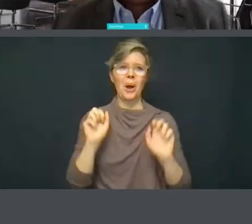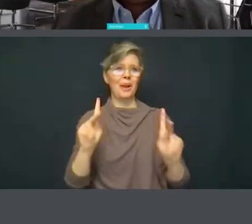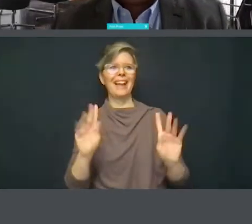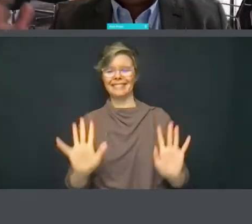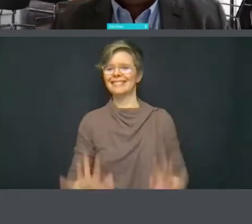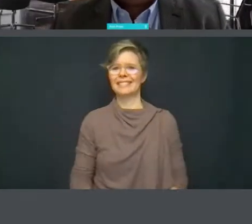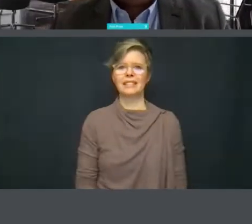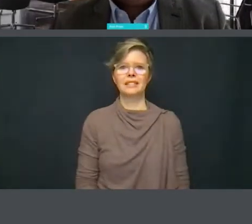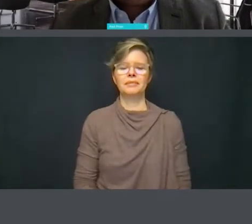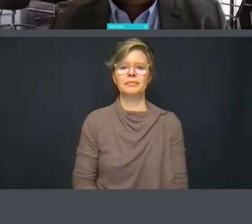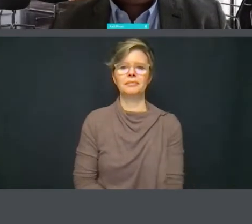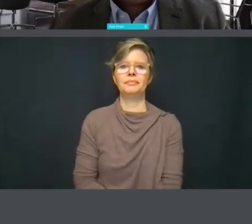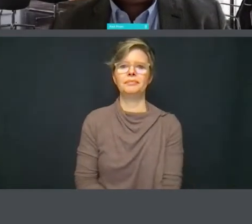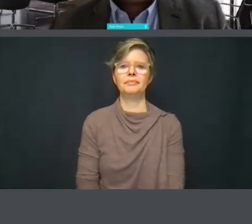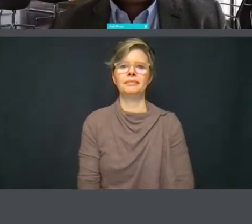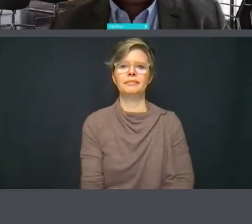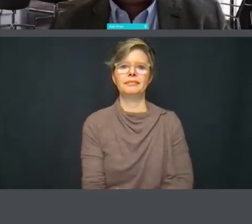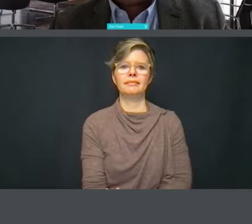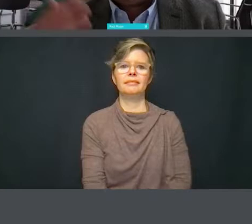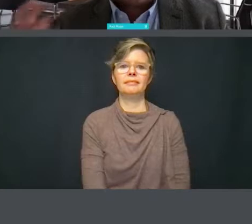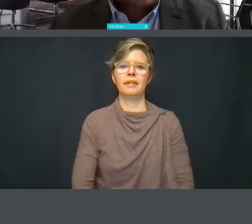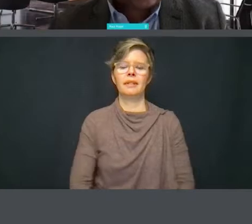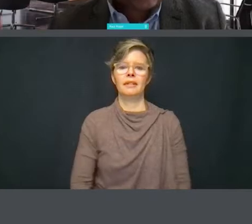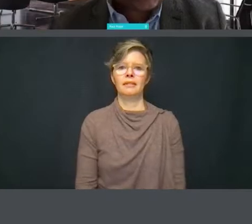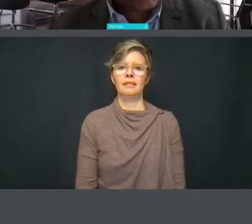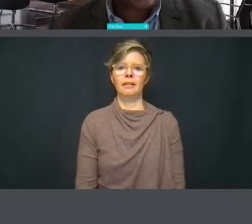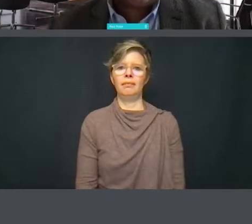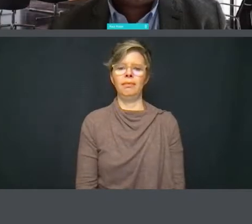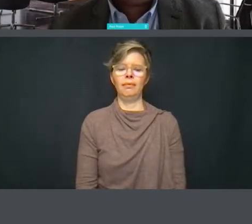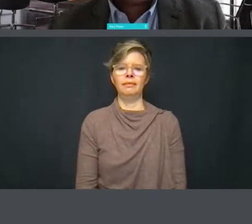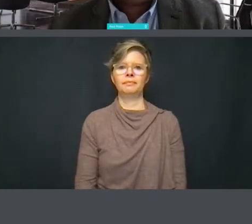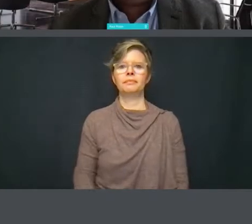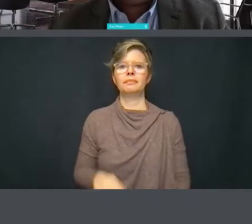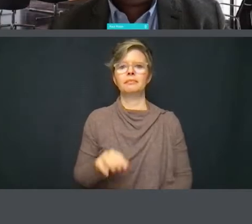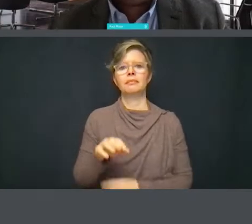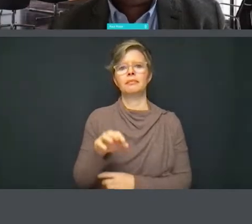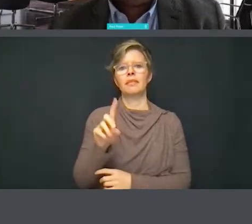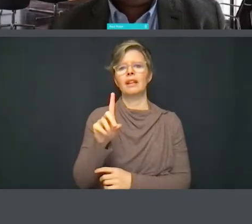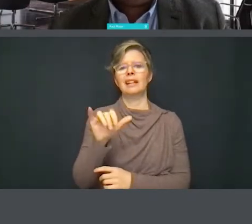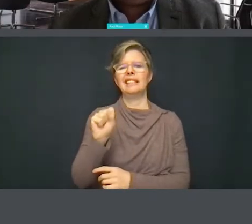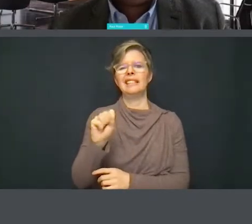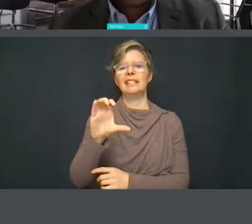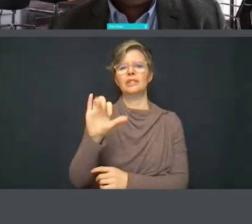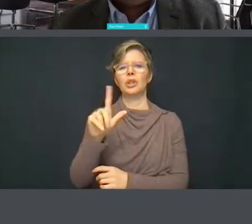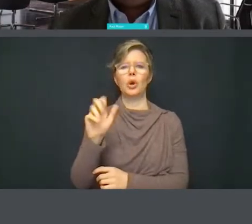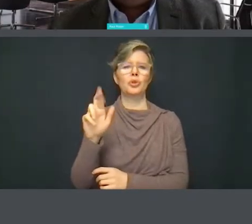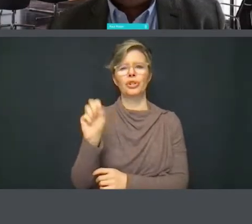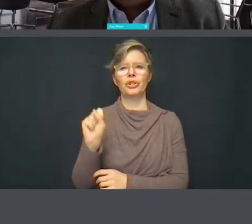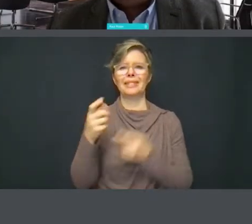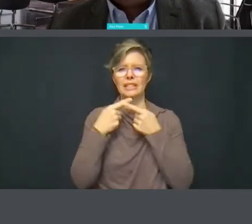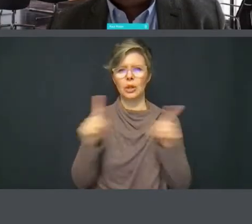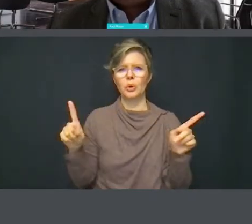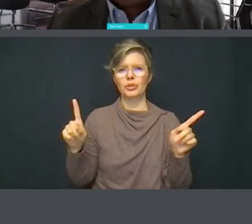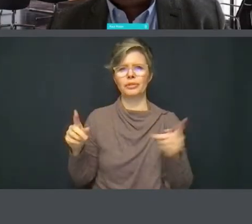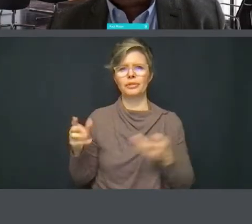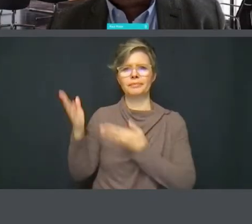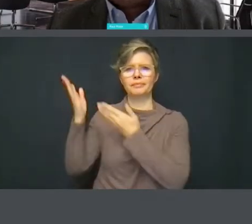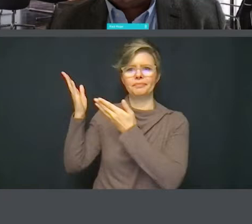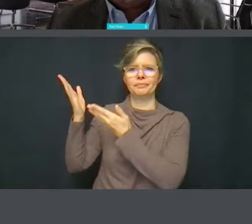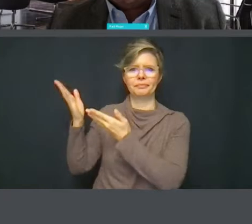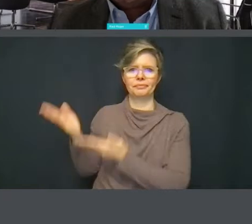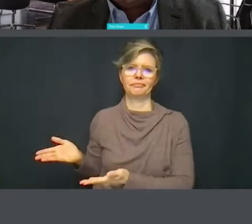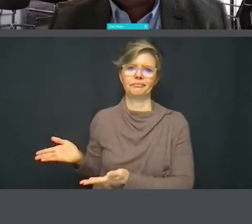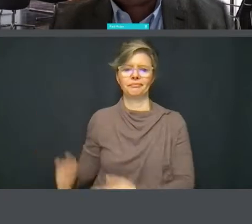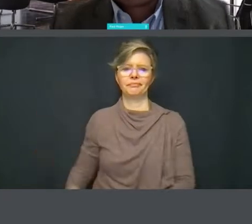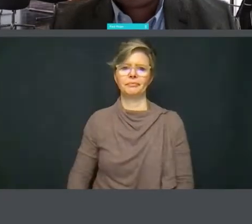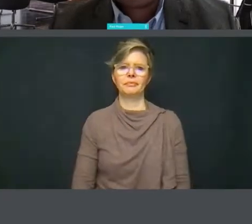Just quick disclosures. As we were saying, I work at UT Dallas. I'm getting